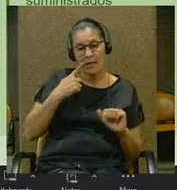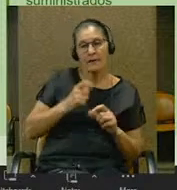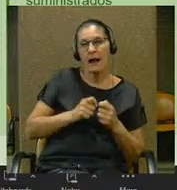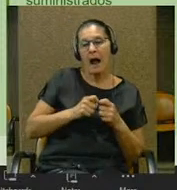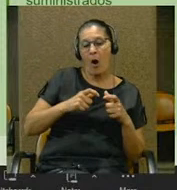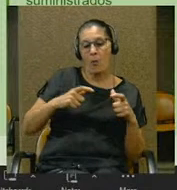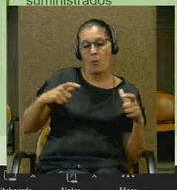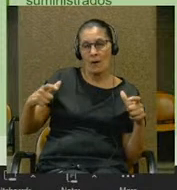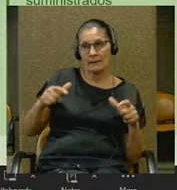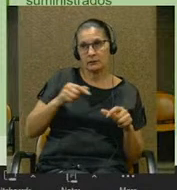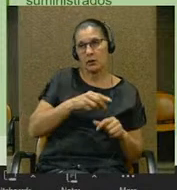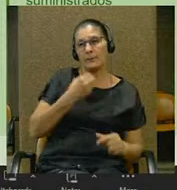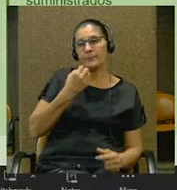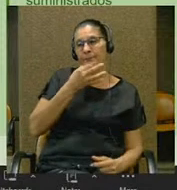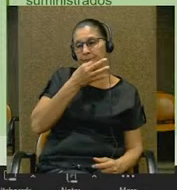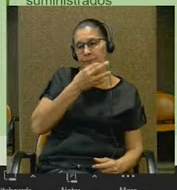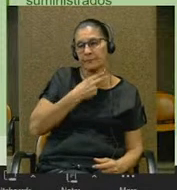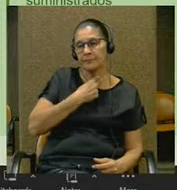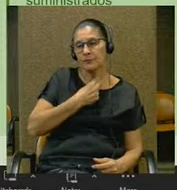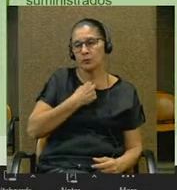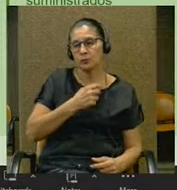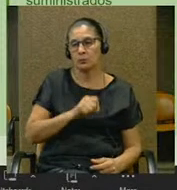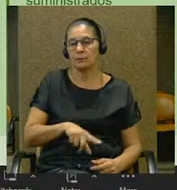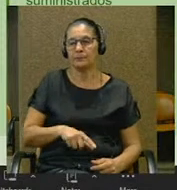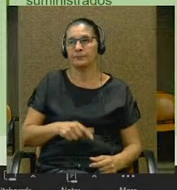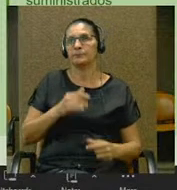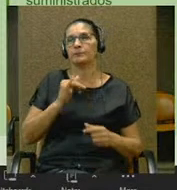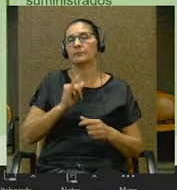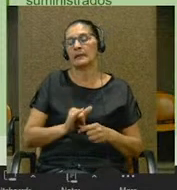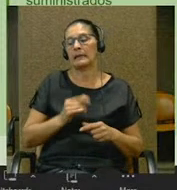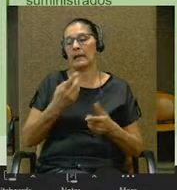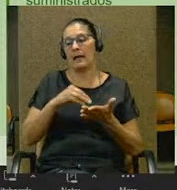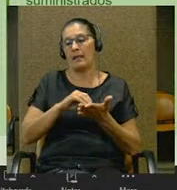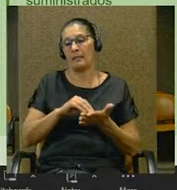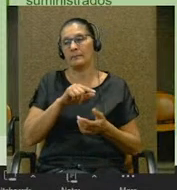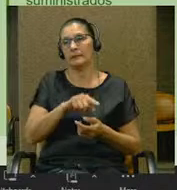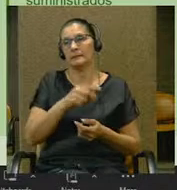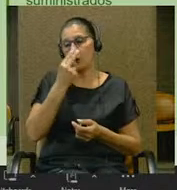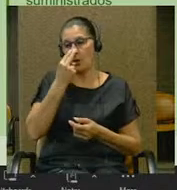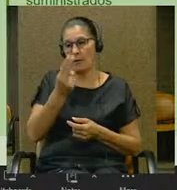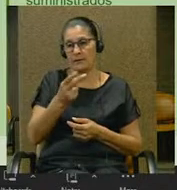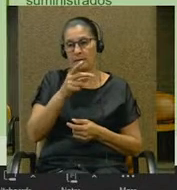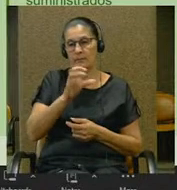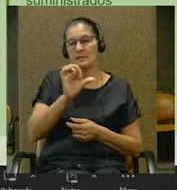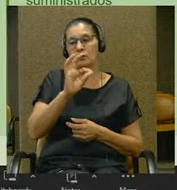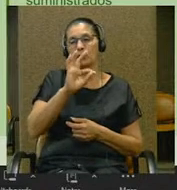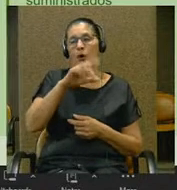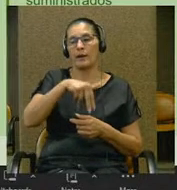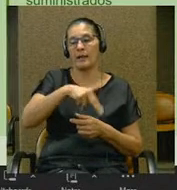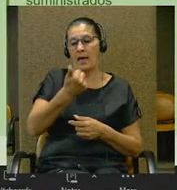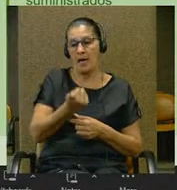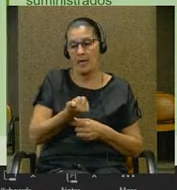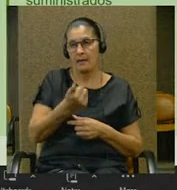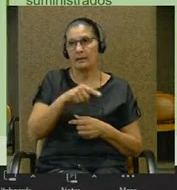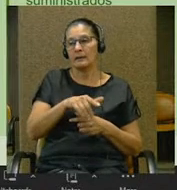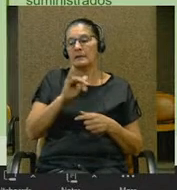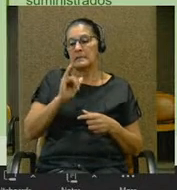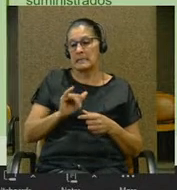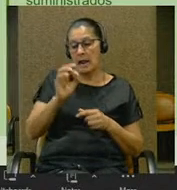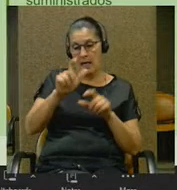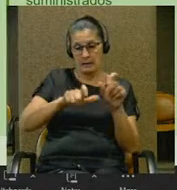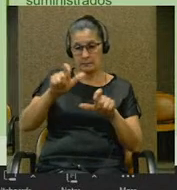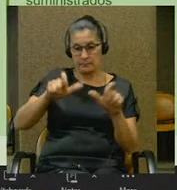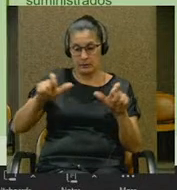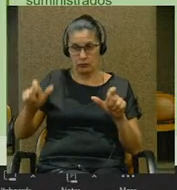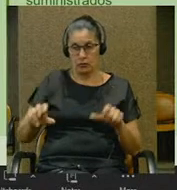an increase in the consumption of synthetic opioids. Also, as we've seen in Estonia, if